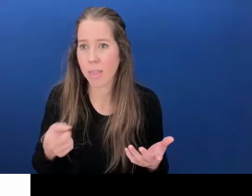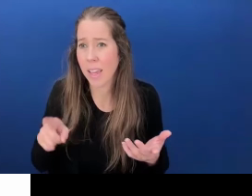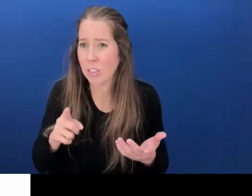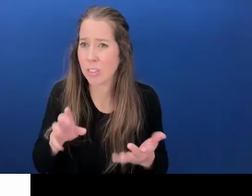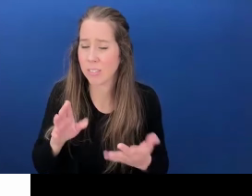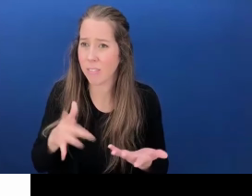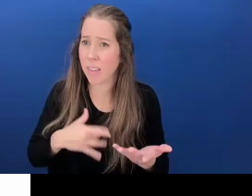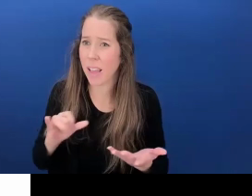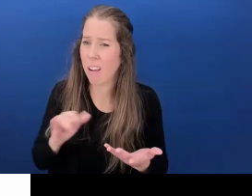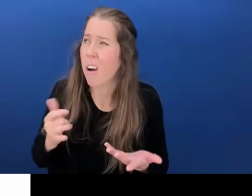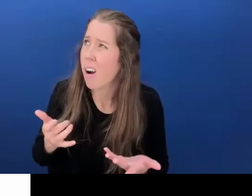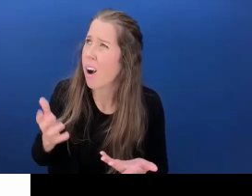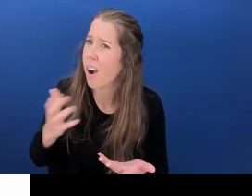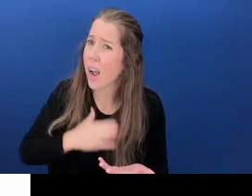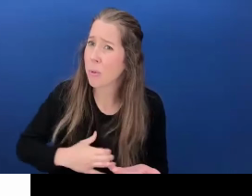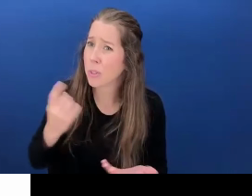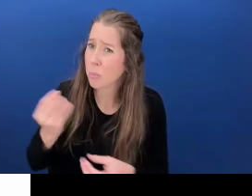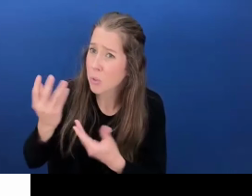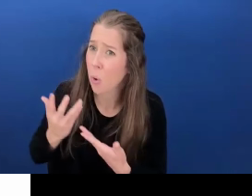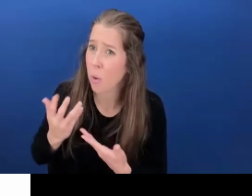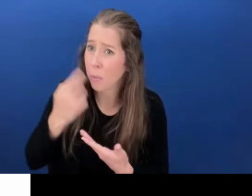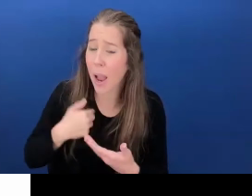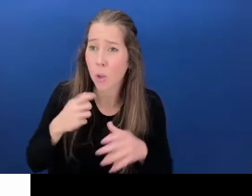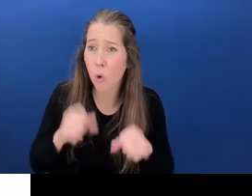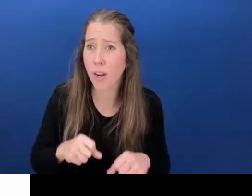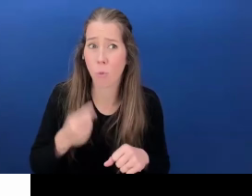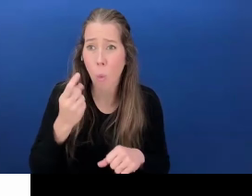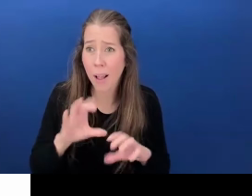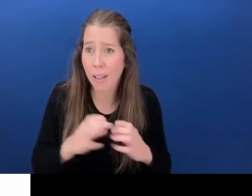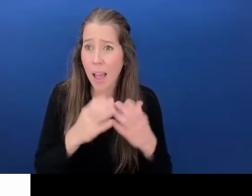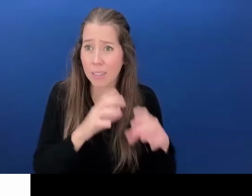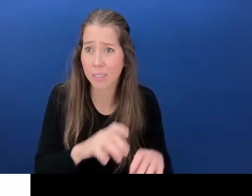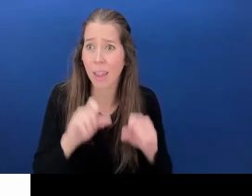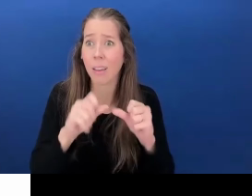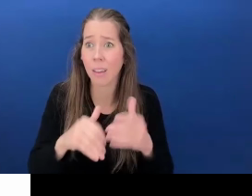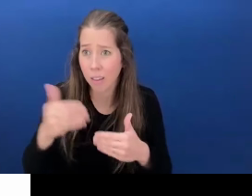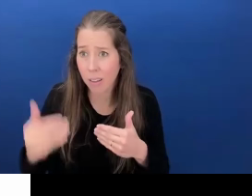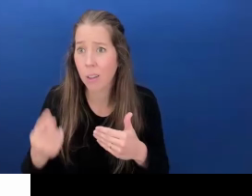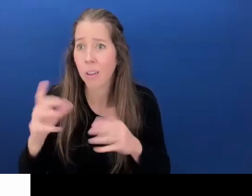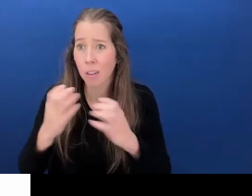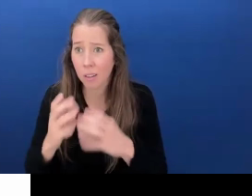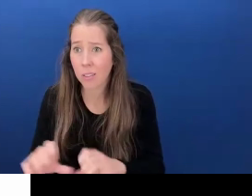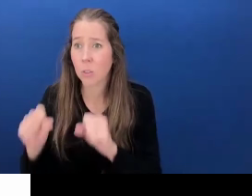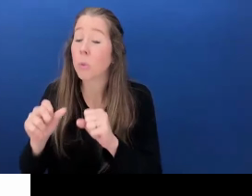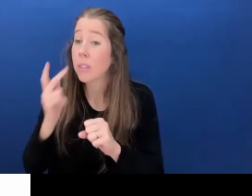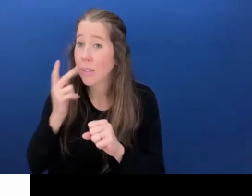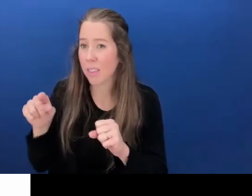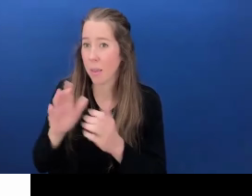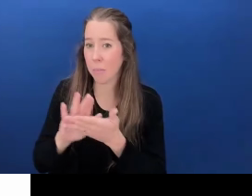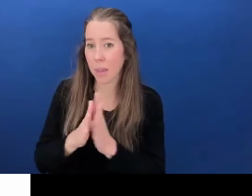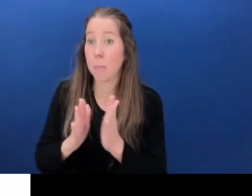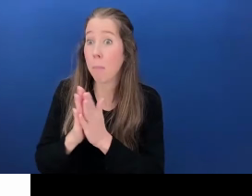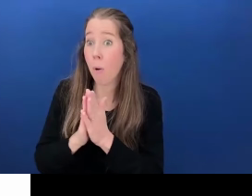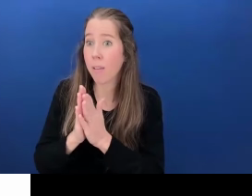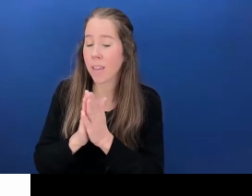told me this sooner, because I could have at least taken one class at a time and all that. So you can really see it motivate them sometimes too and get